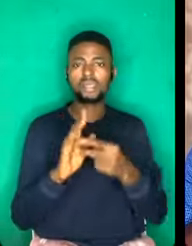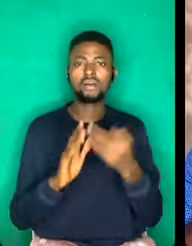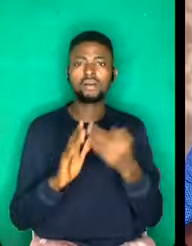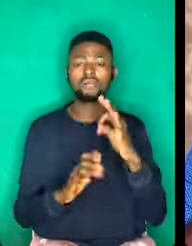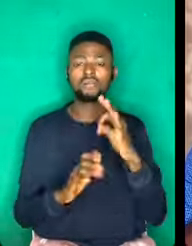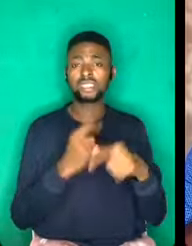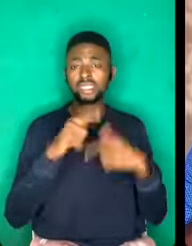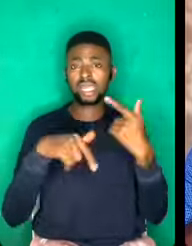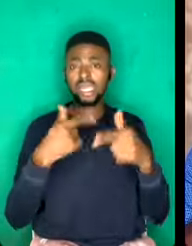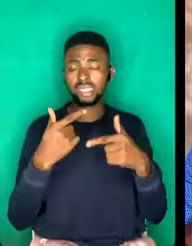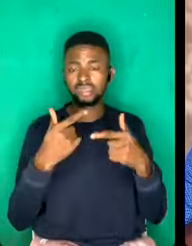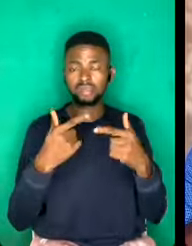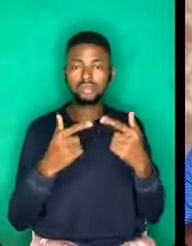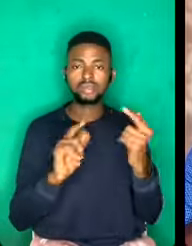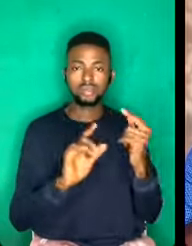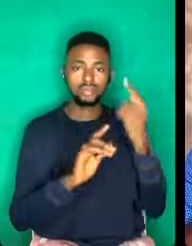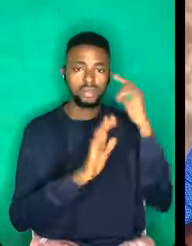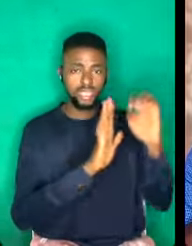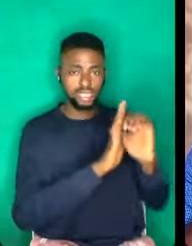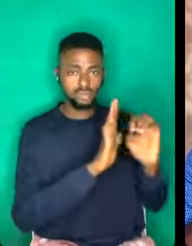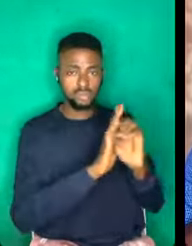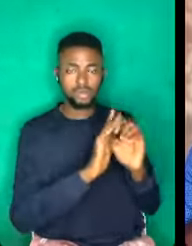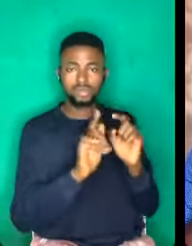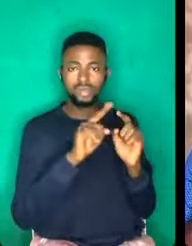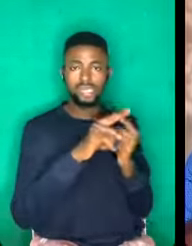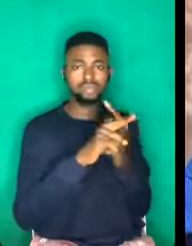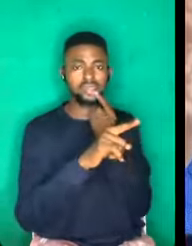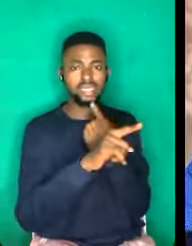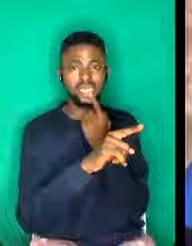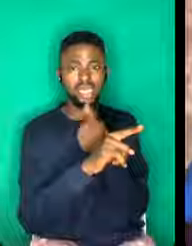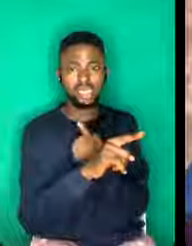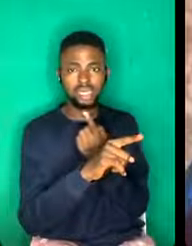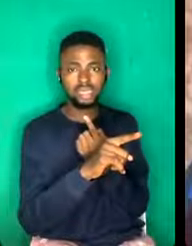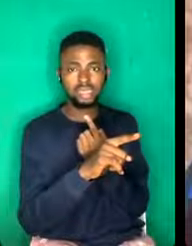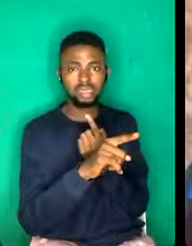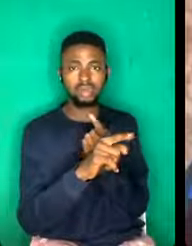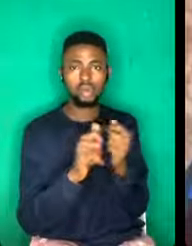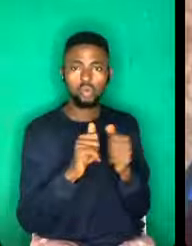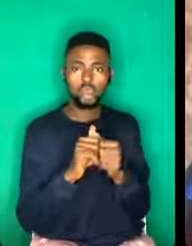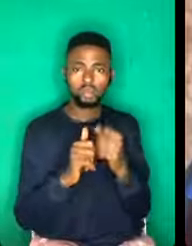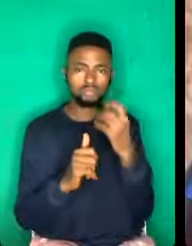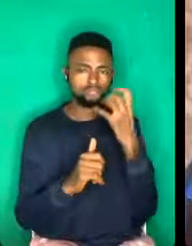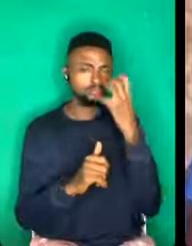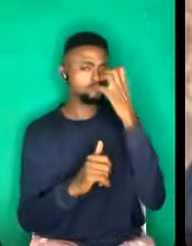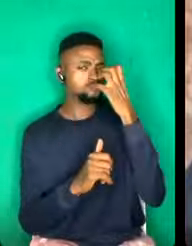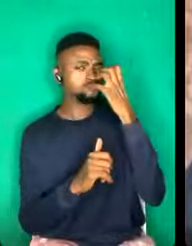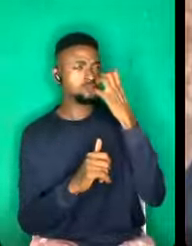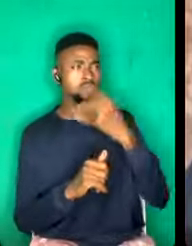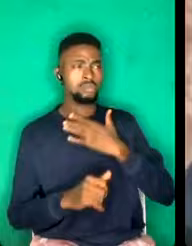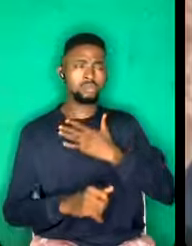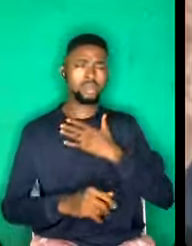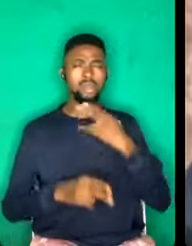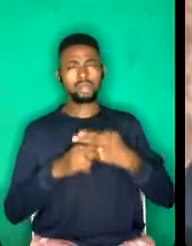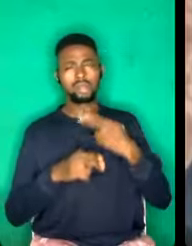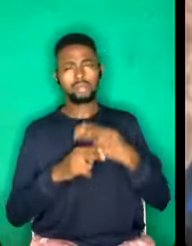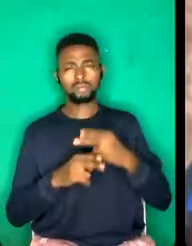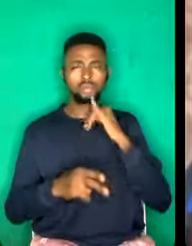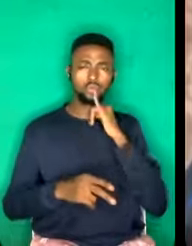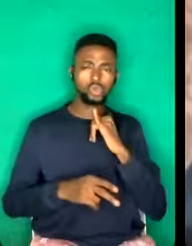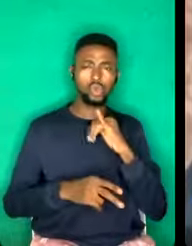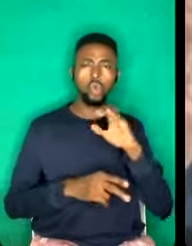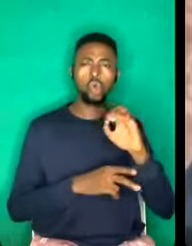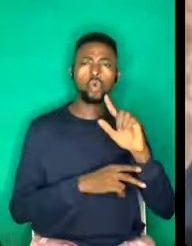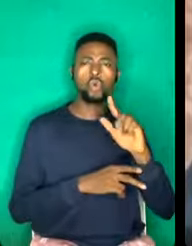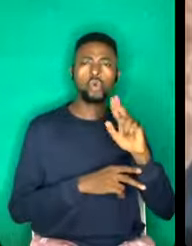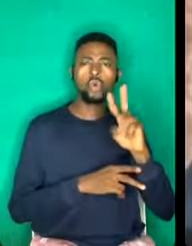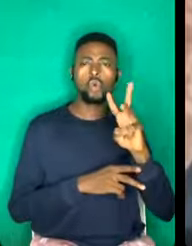Imagine me saying with a frowning face, my name is Oluwakemi. That means I am